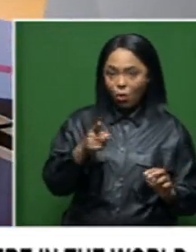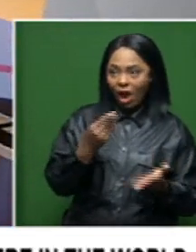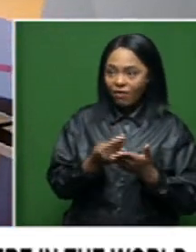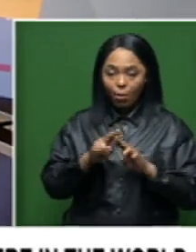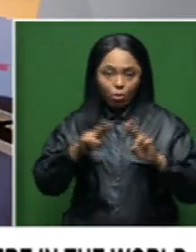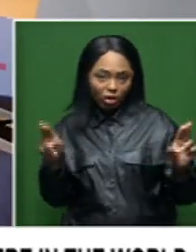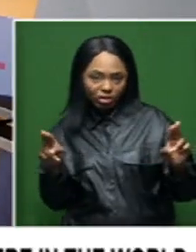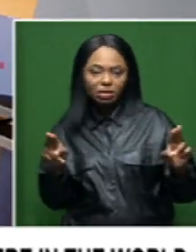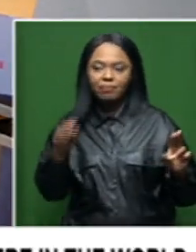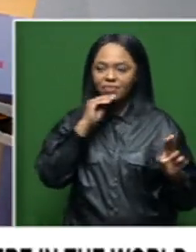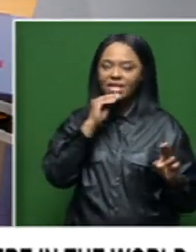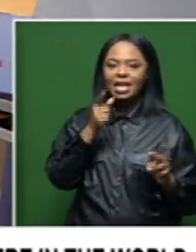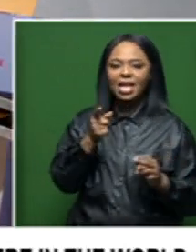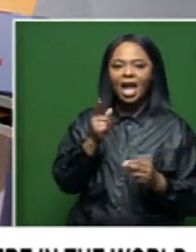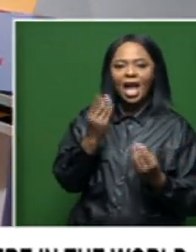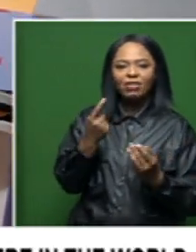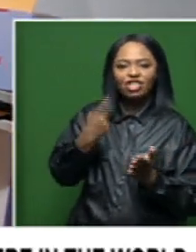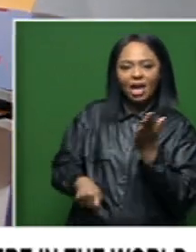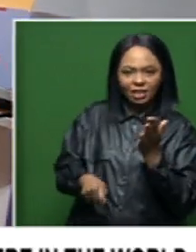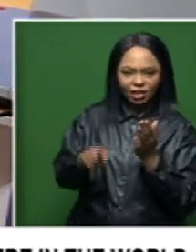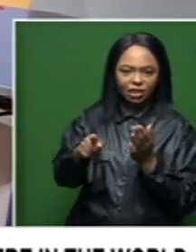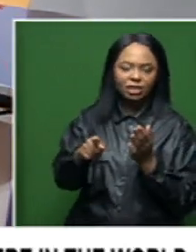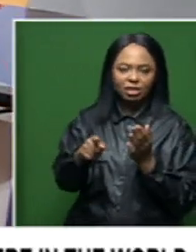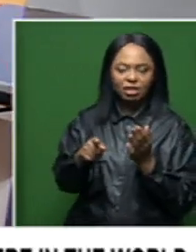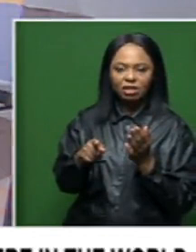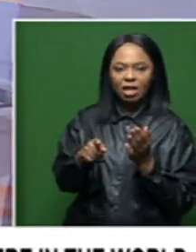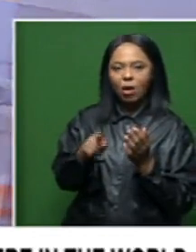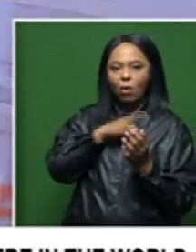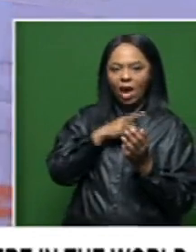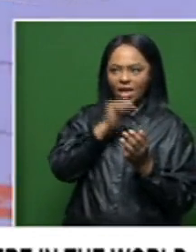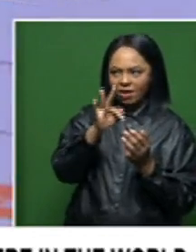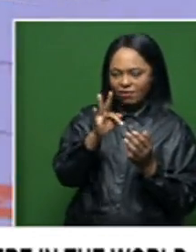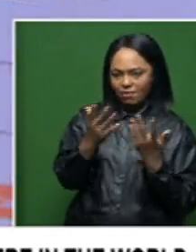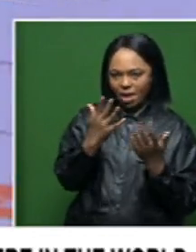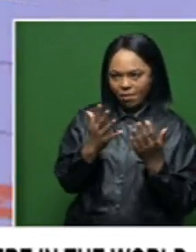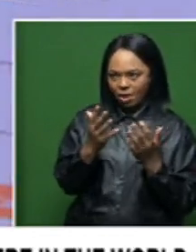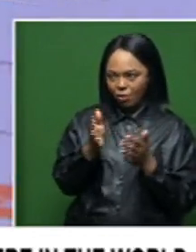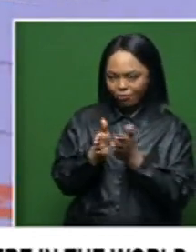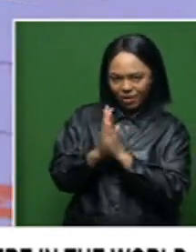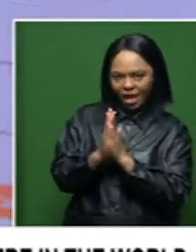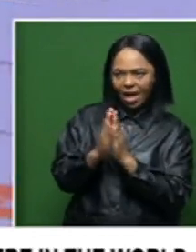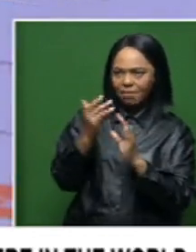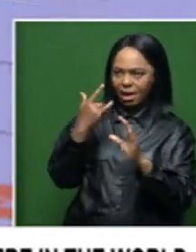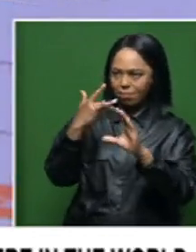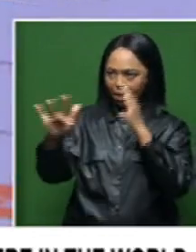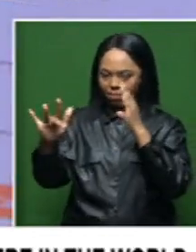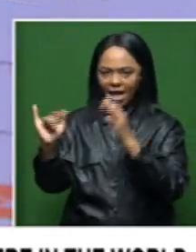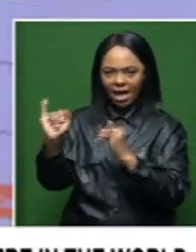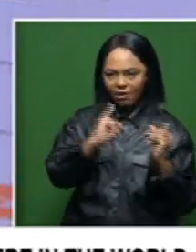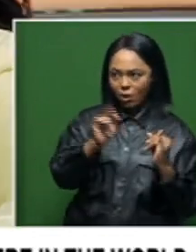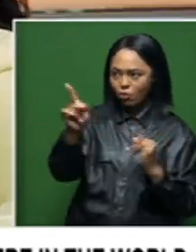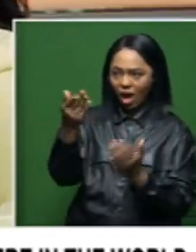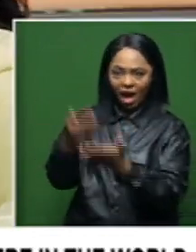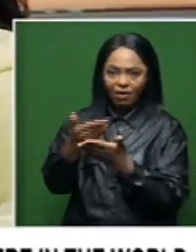there's also a chat feature on the app that is only enabled once the event has been paid for. So say I send you the invite and you're not